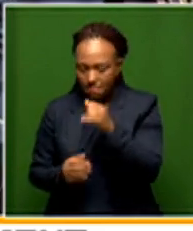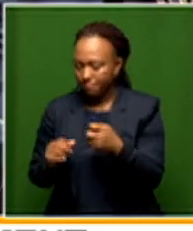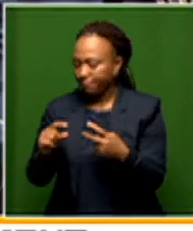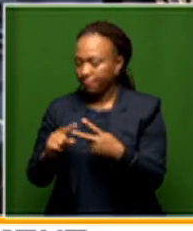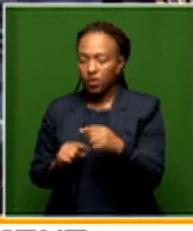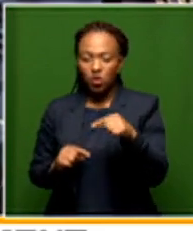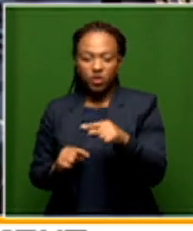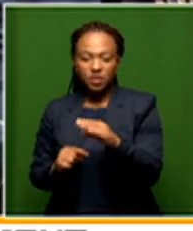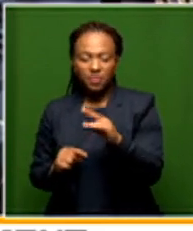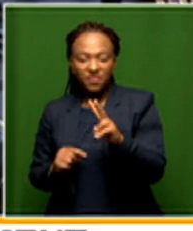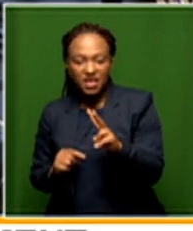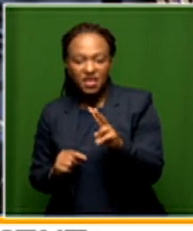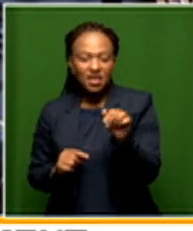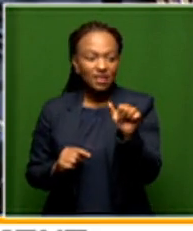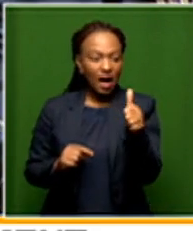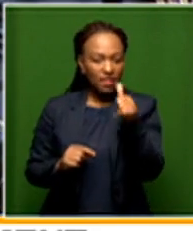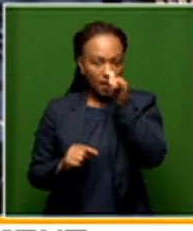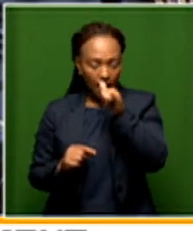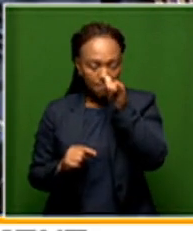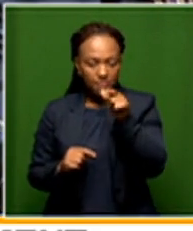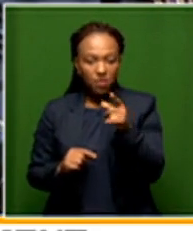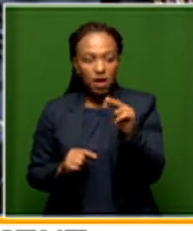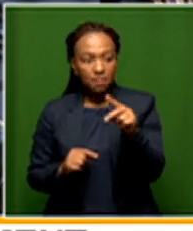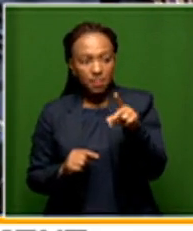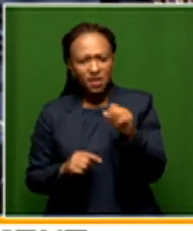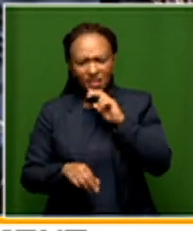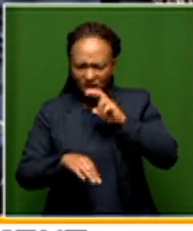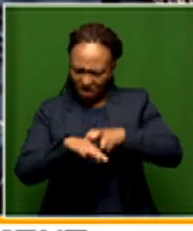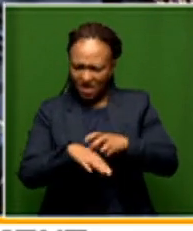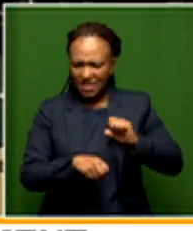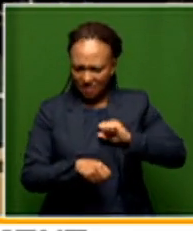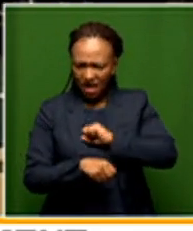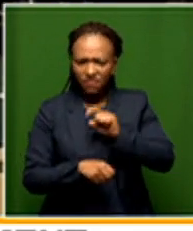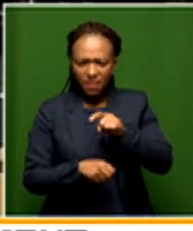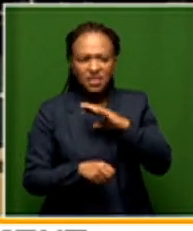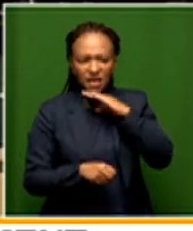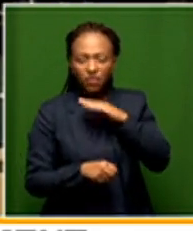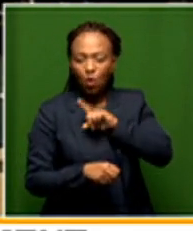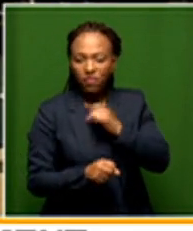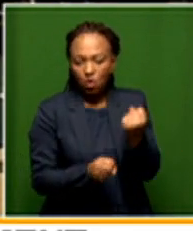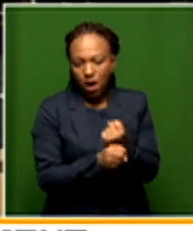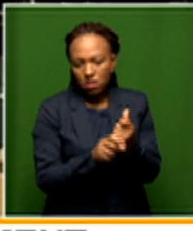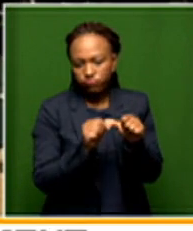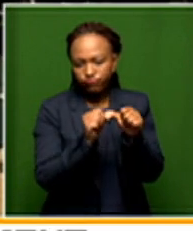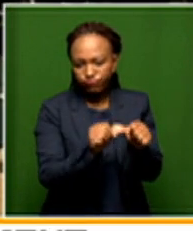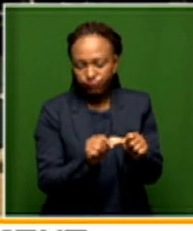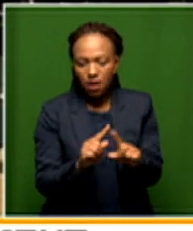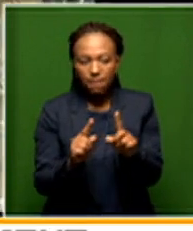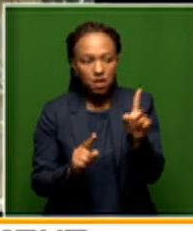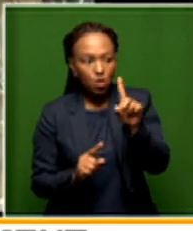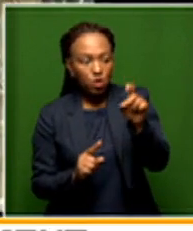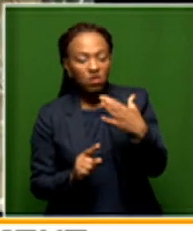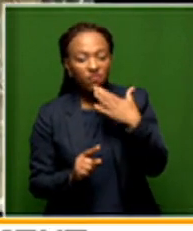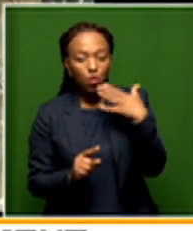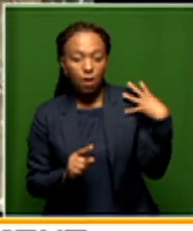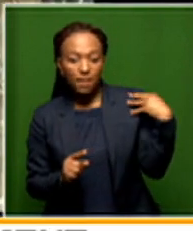violence or a range of other crimes, the NPA needs that capacity to be able to do its job. And it's not just a question of the